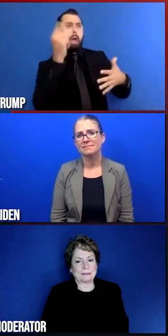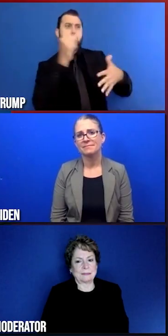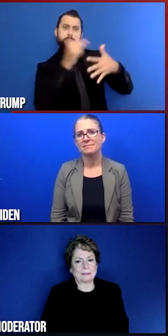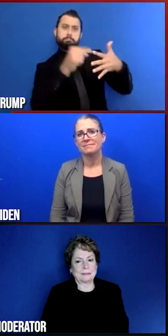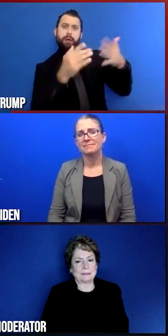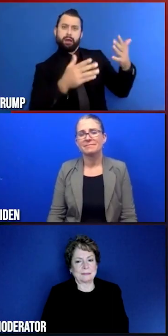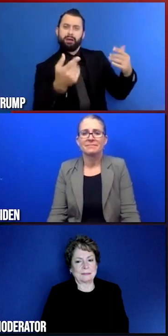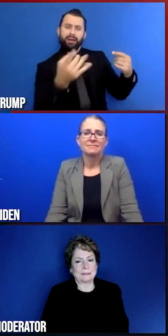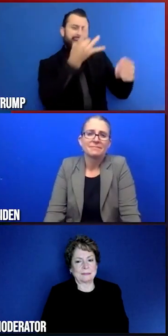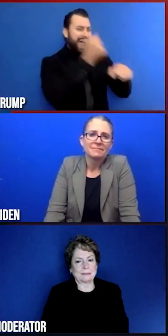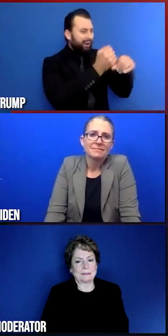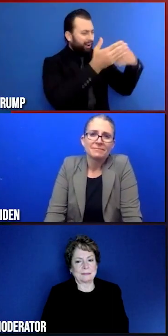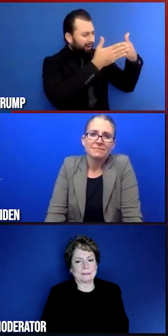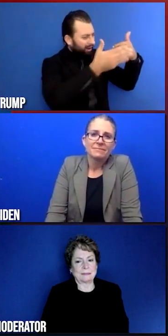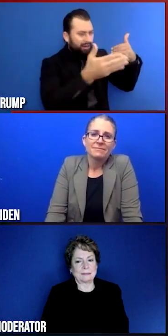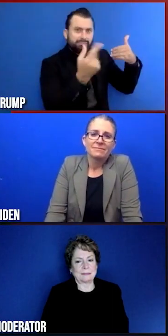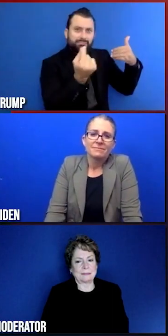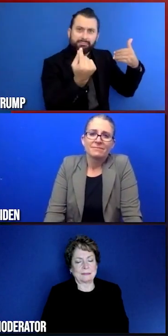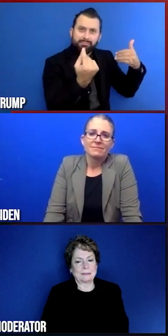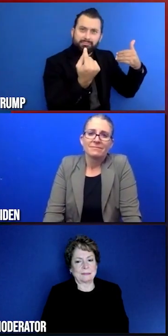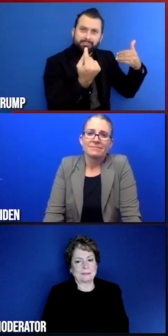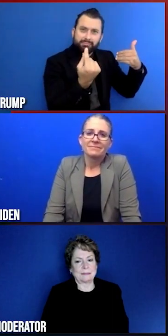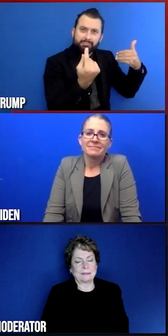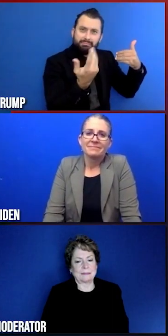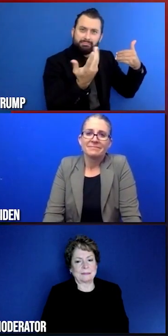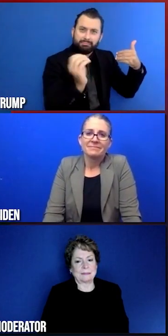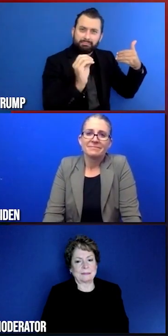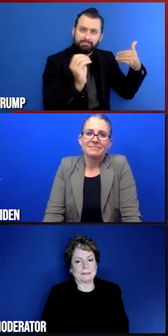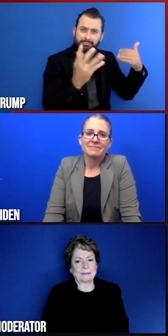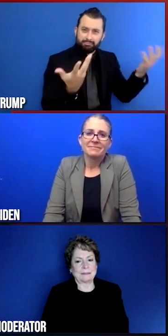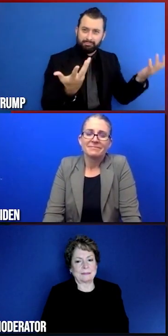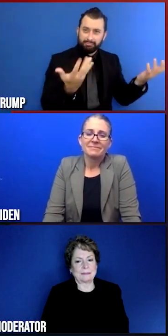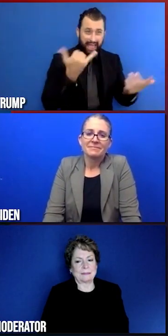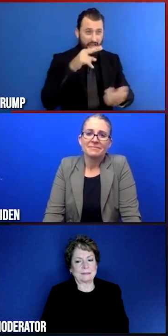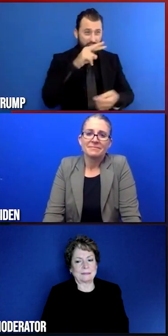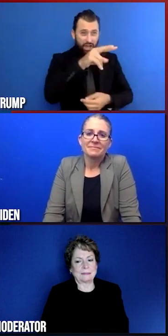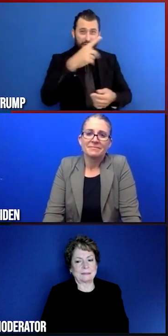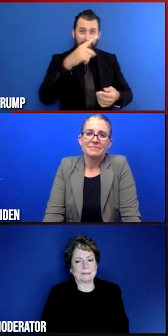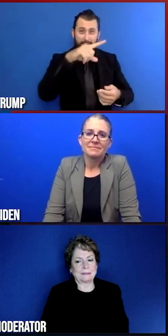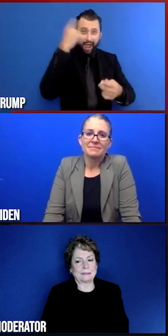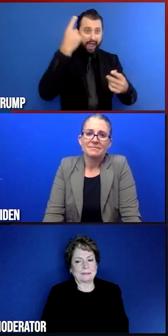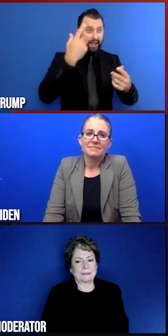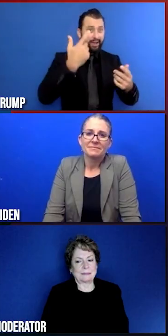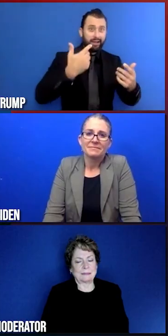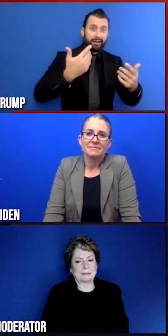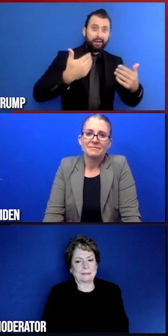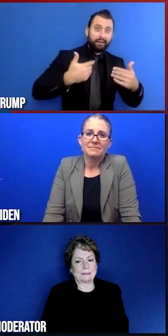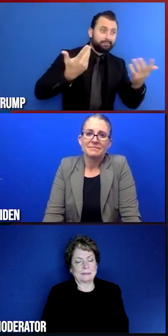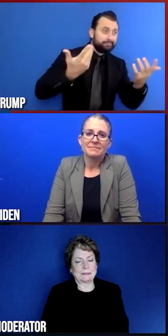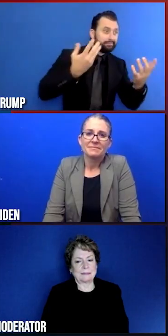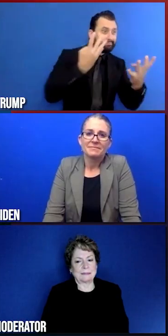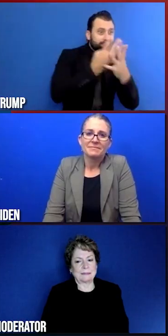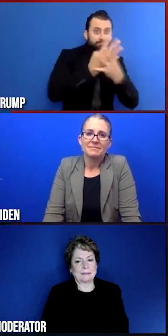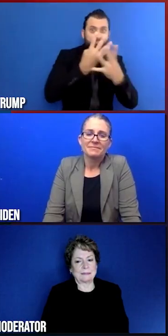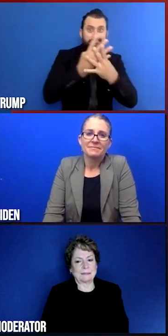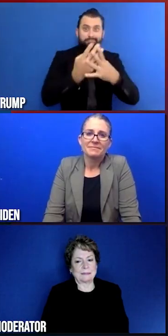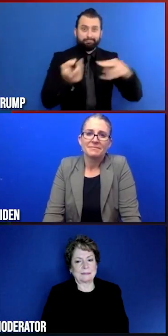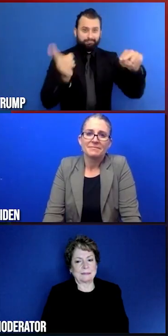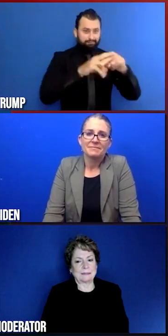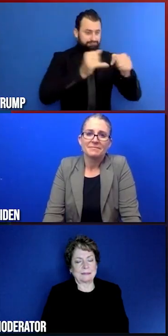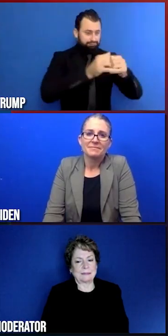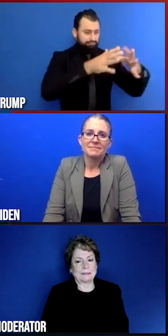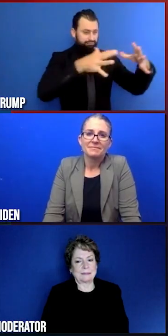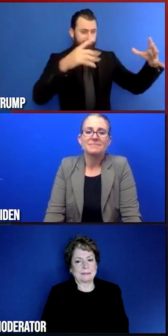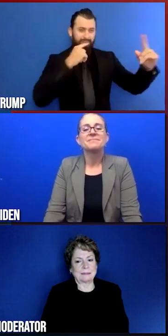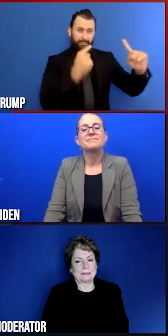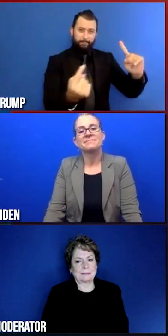black young men in prison. Now you're saying you're going to undo that. Why didn't you get it done? You had 8 years with Obama. You know